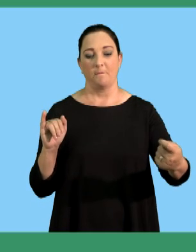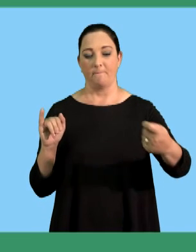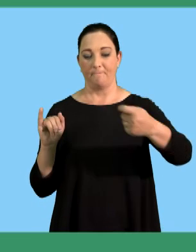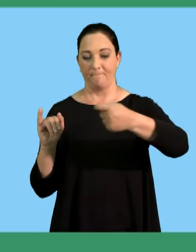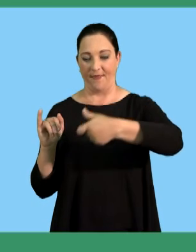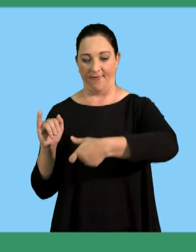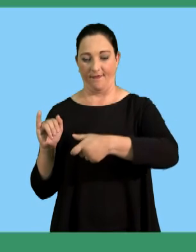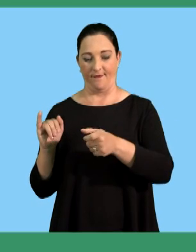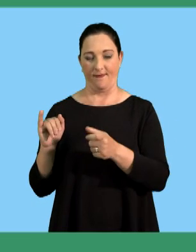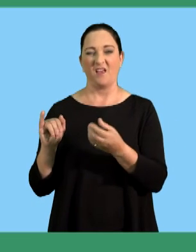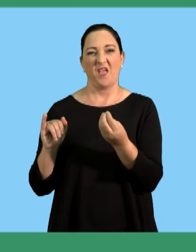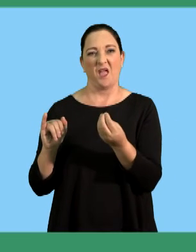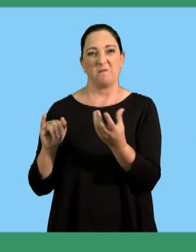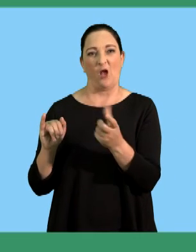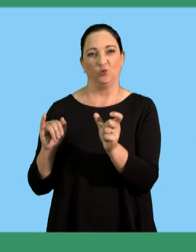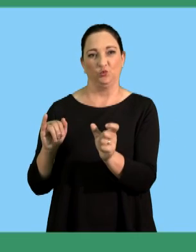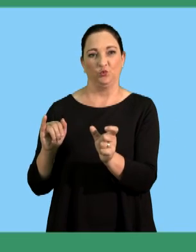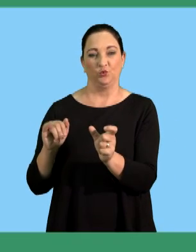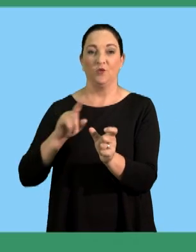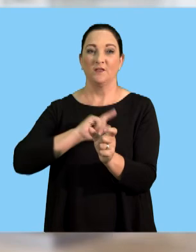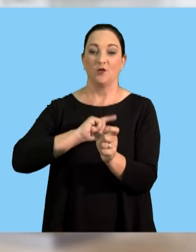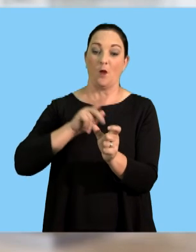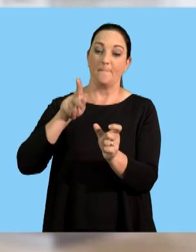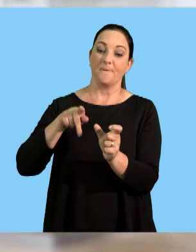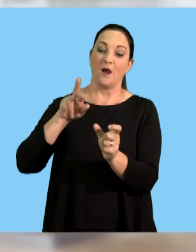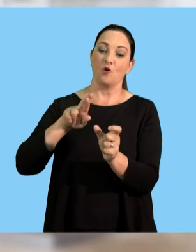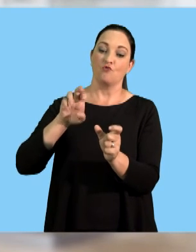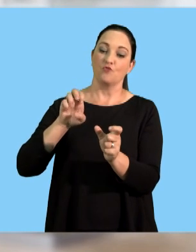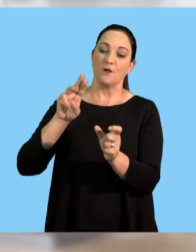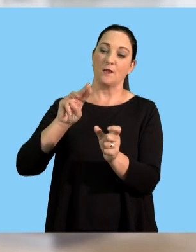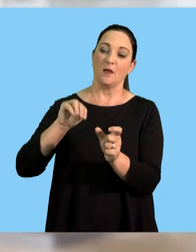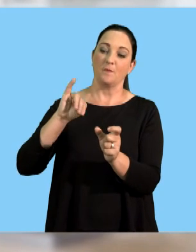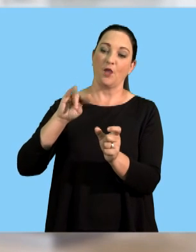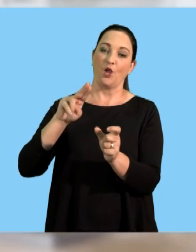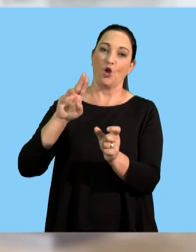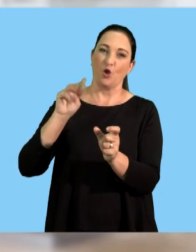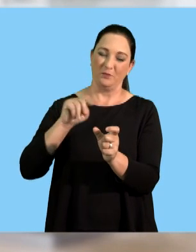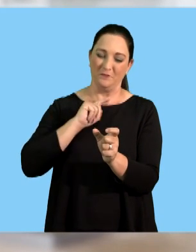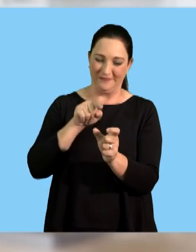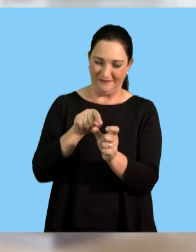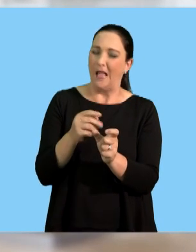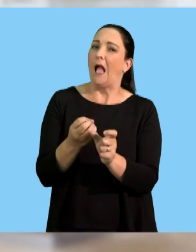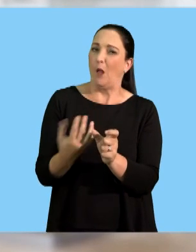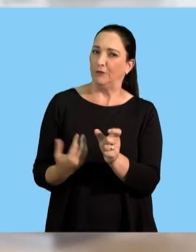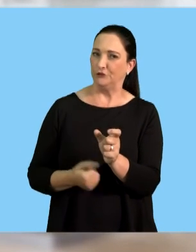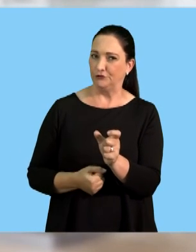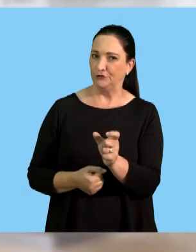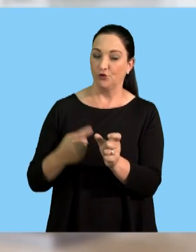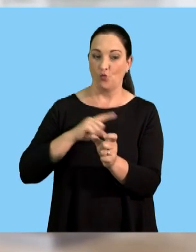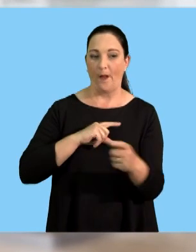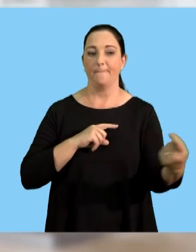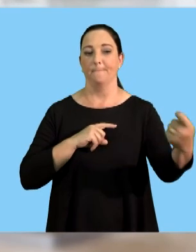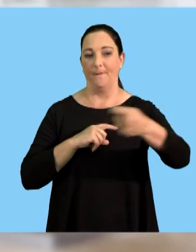monthly payments. Hence, we call it a premium. This is the amount the insurance, the business will be paying towards